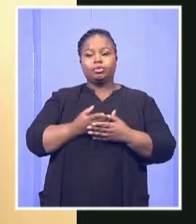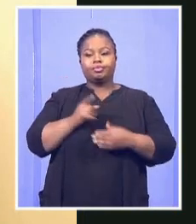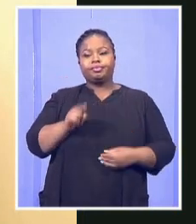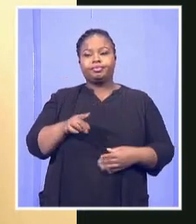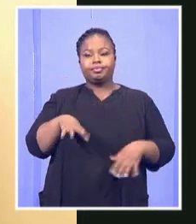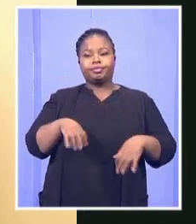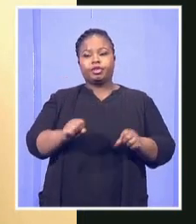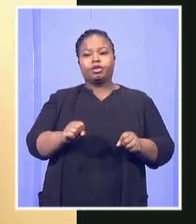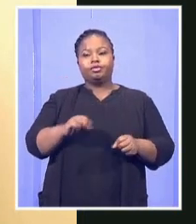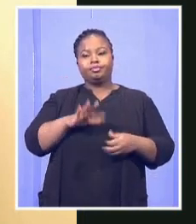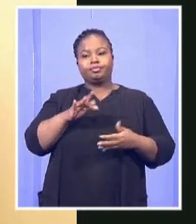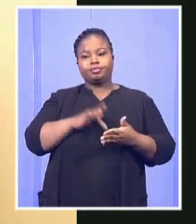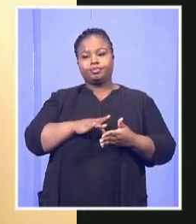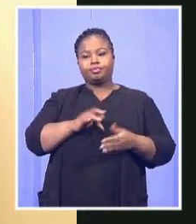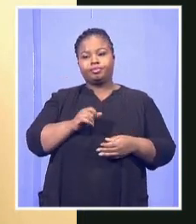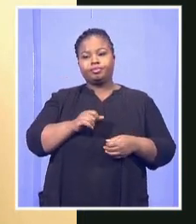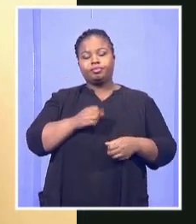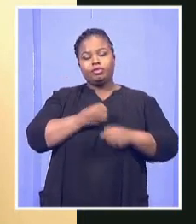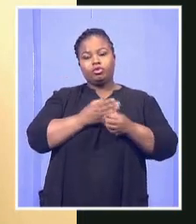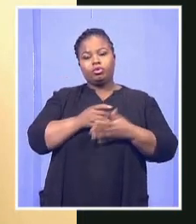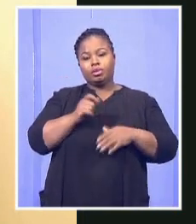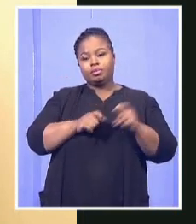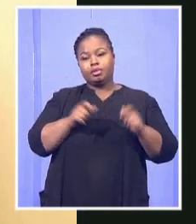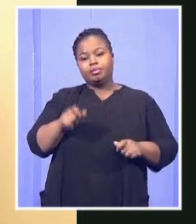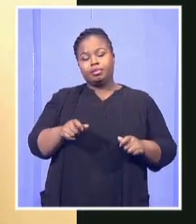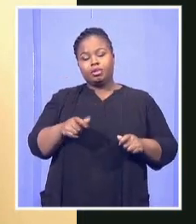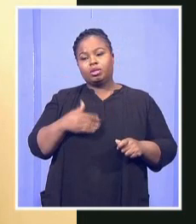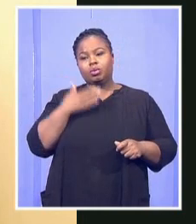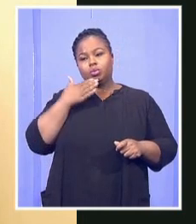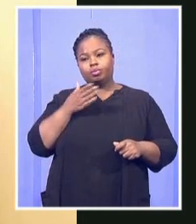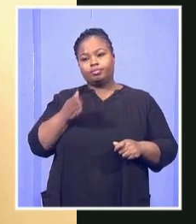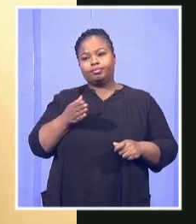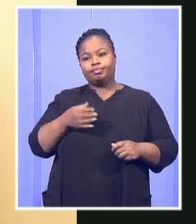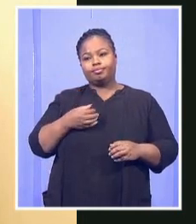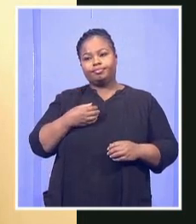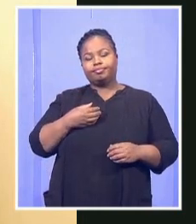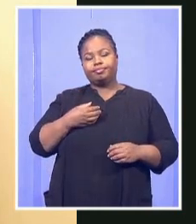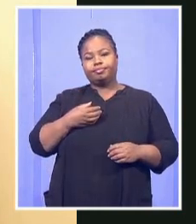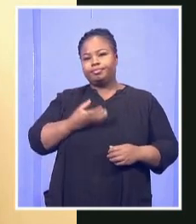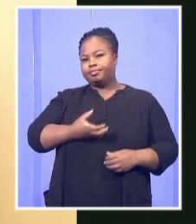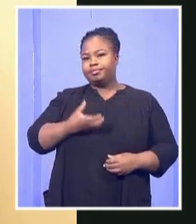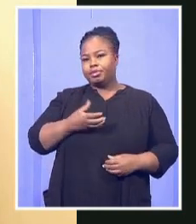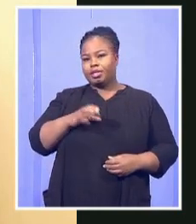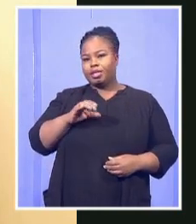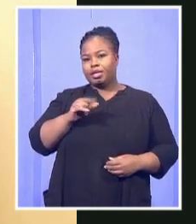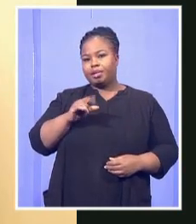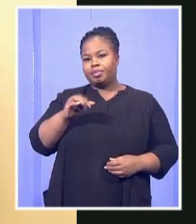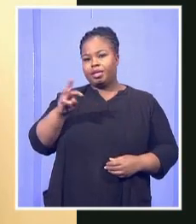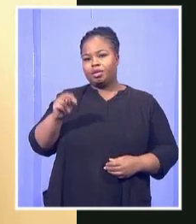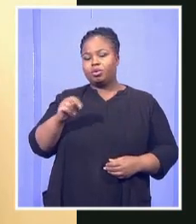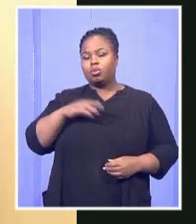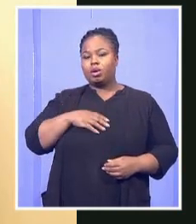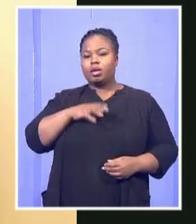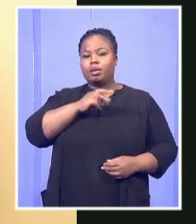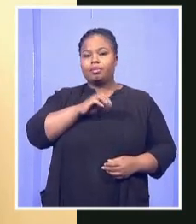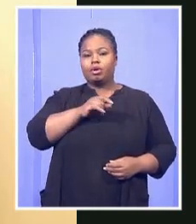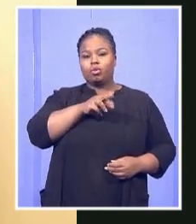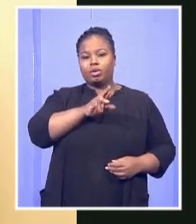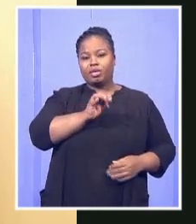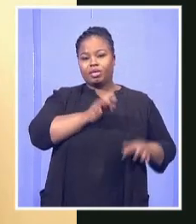agitations of people in the Caribbean countries and even in New Zealand, where we saw that the Maori party in New Zealand